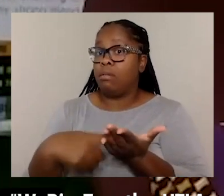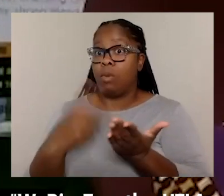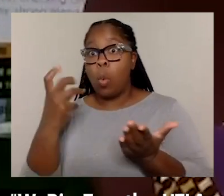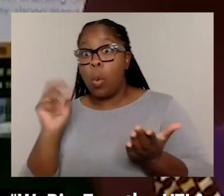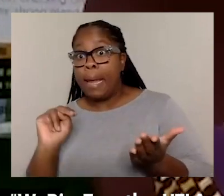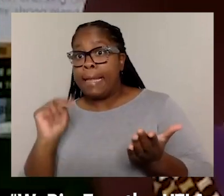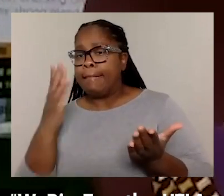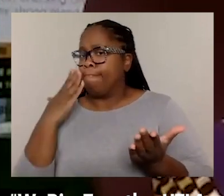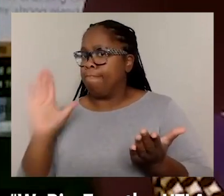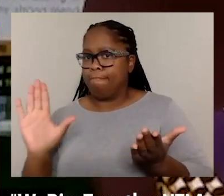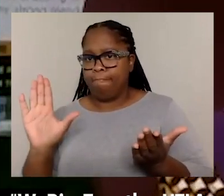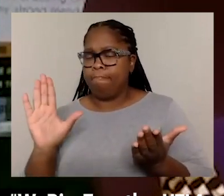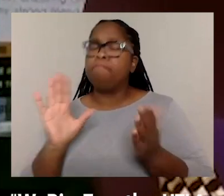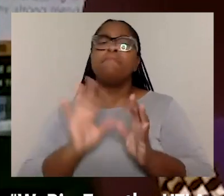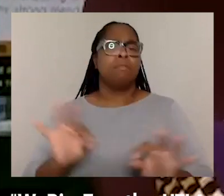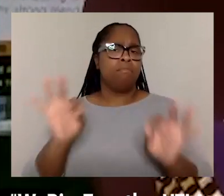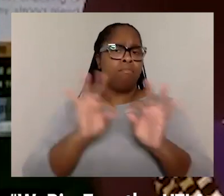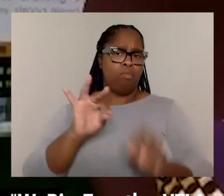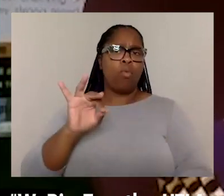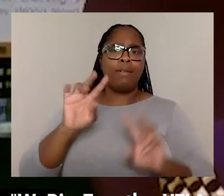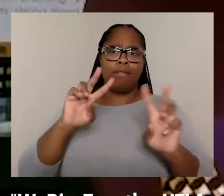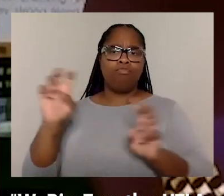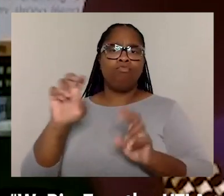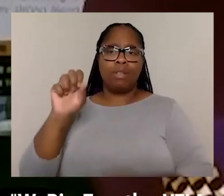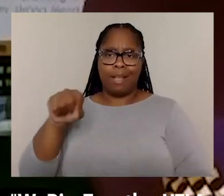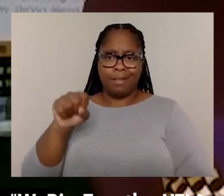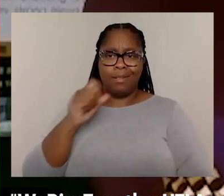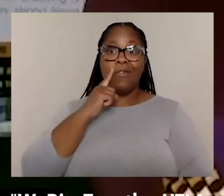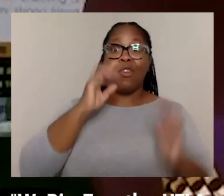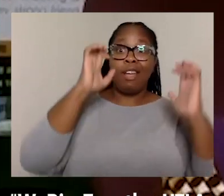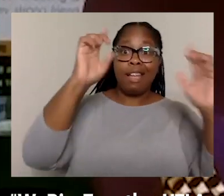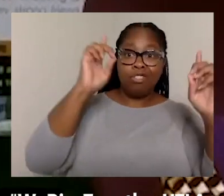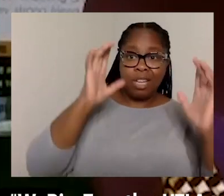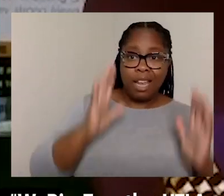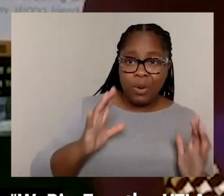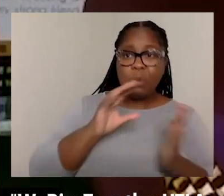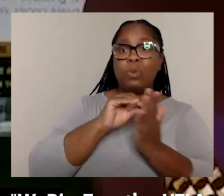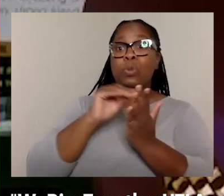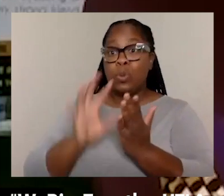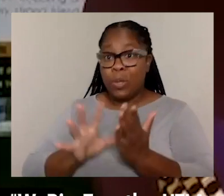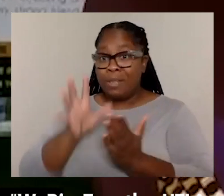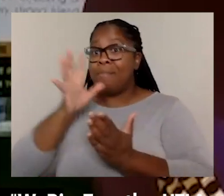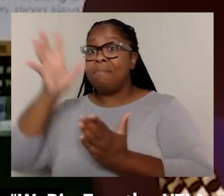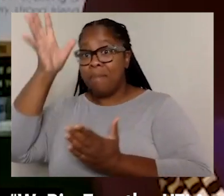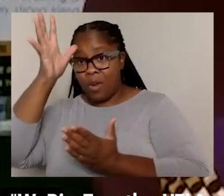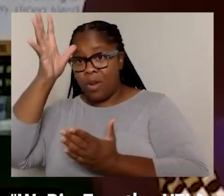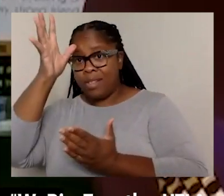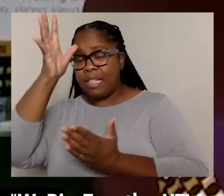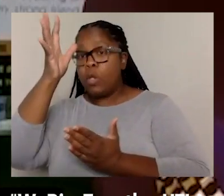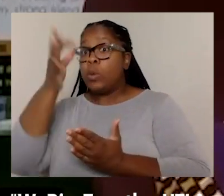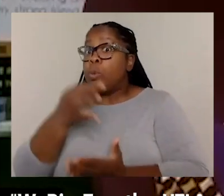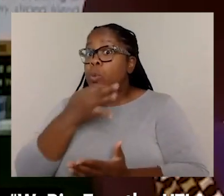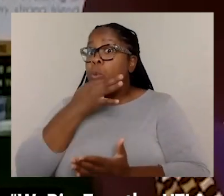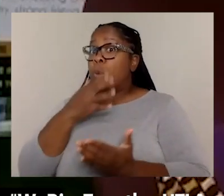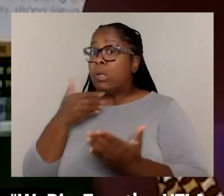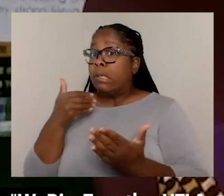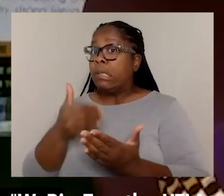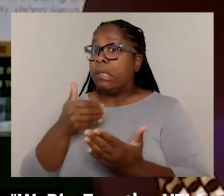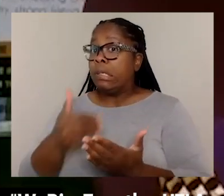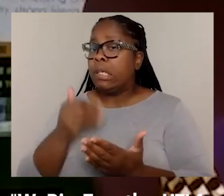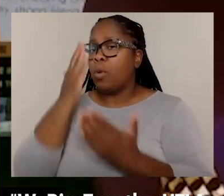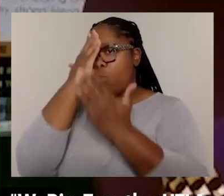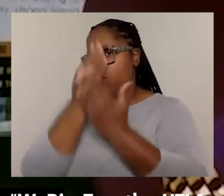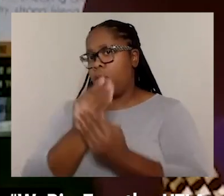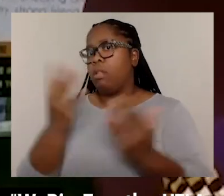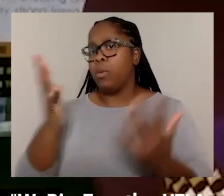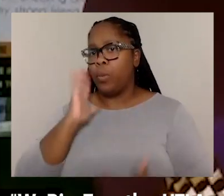for everyone, educators, students, and parents, and we'll share with you soon as we know anything.